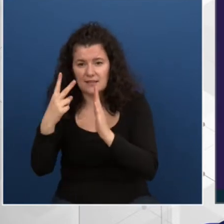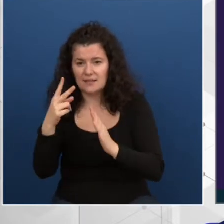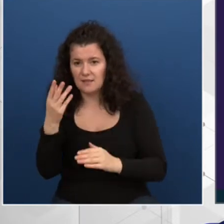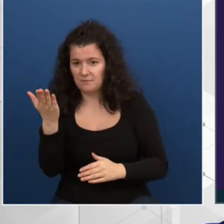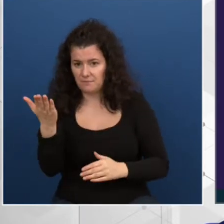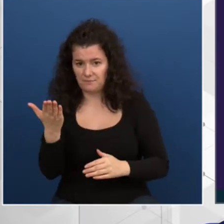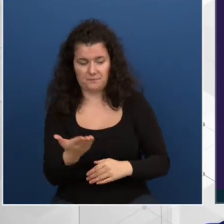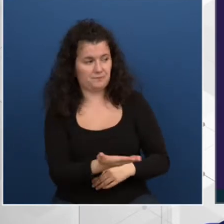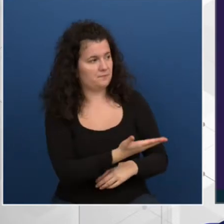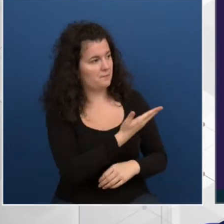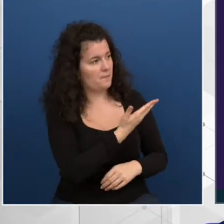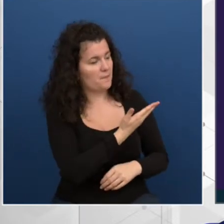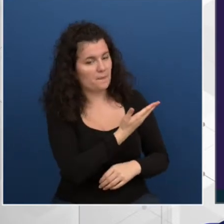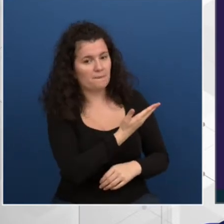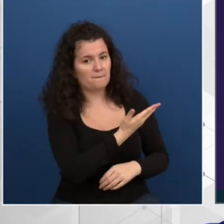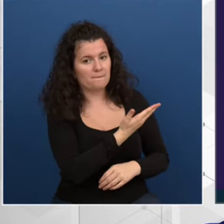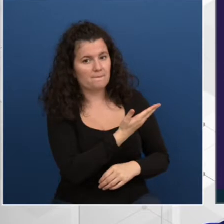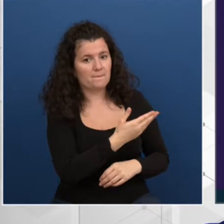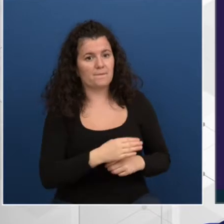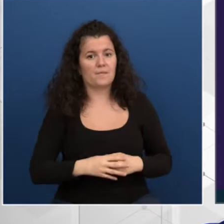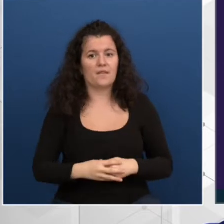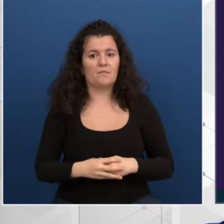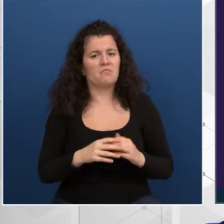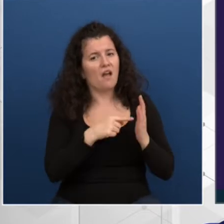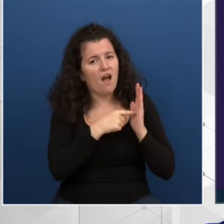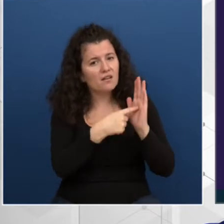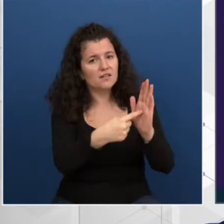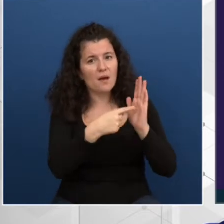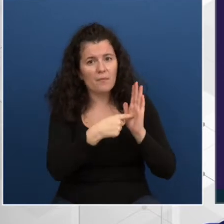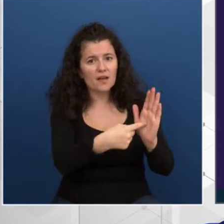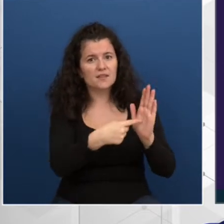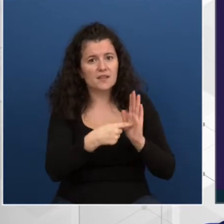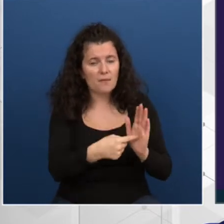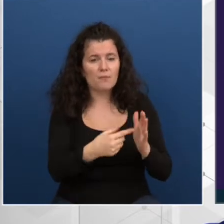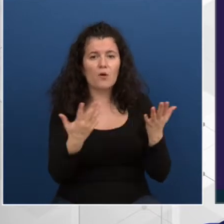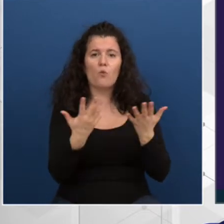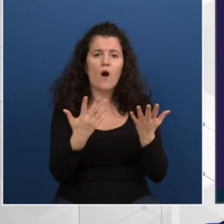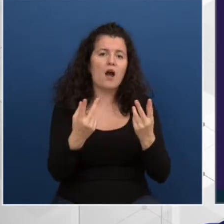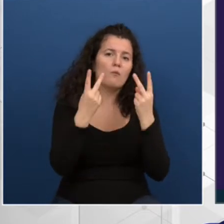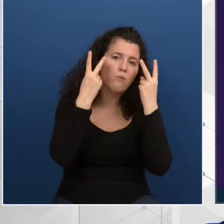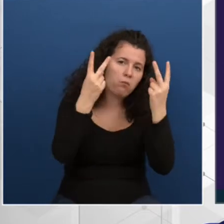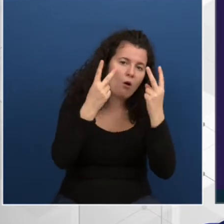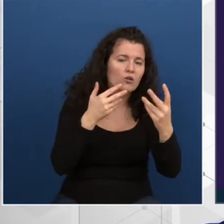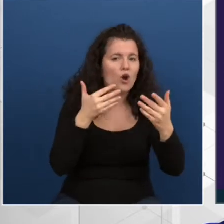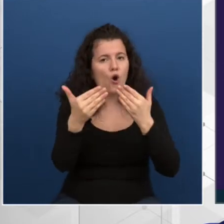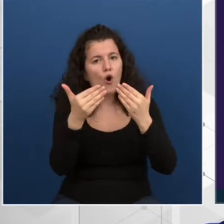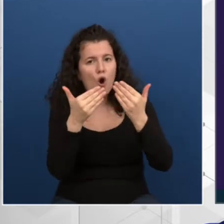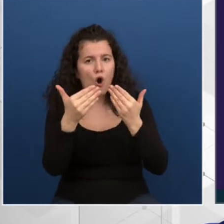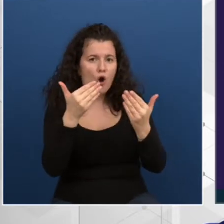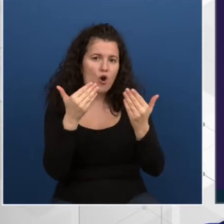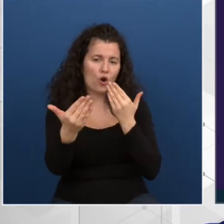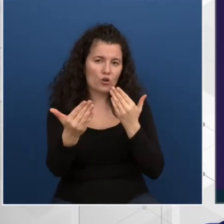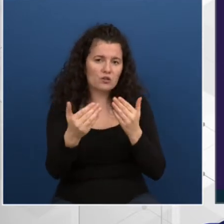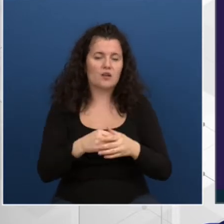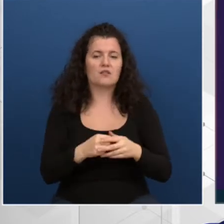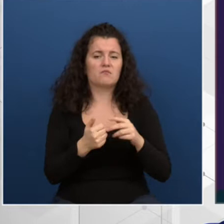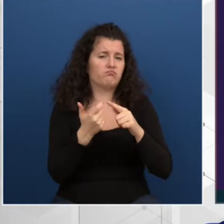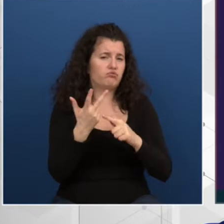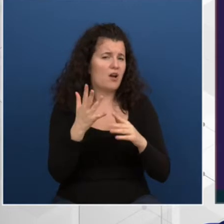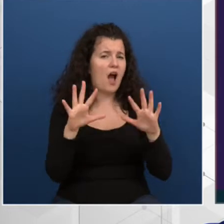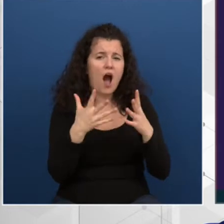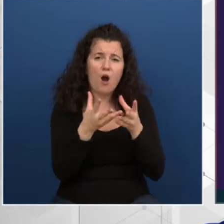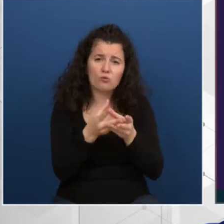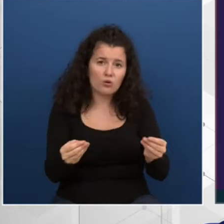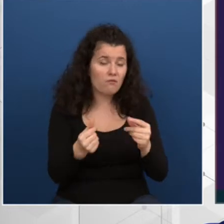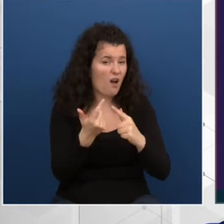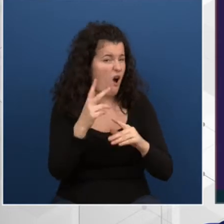it'll have additional content with examples that explain to me why color contrast matters and how to fix it. Trying to remember all the guidelines and